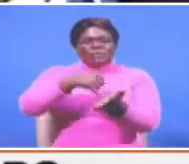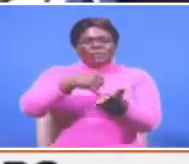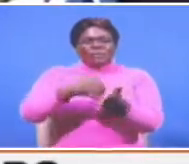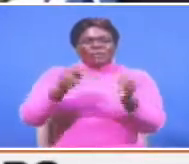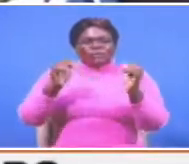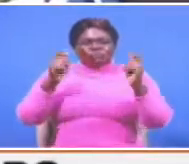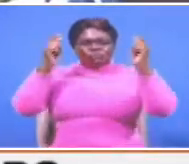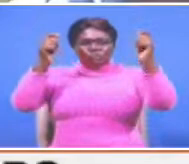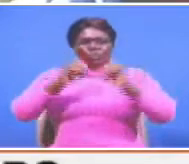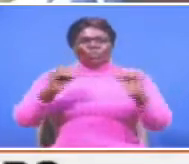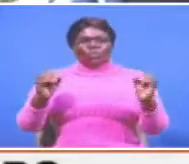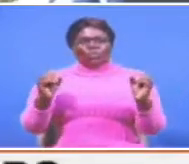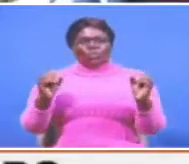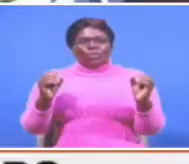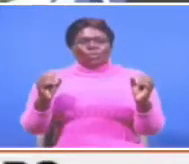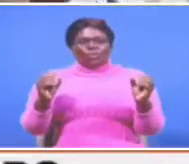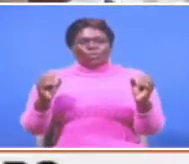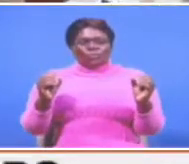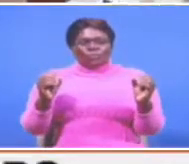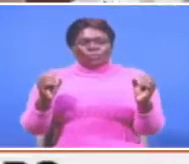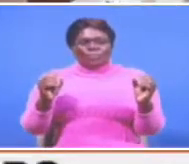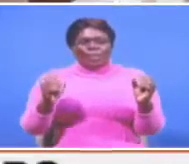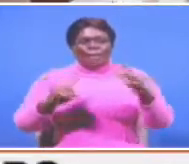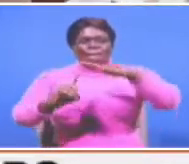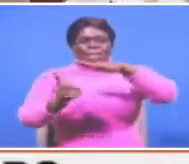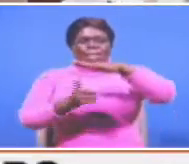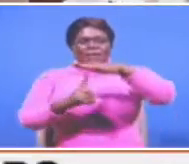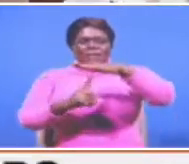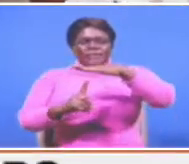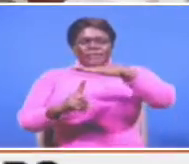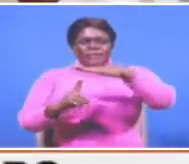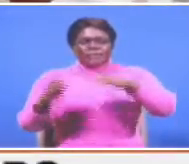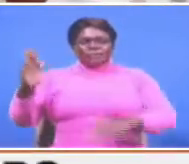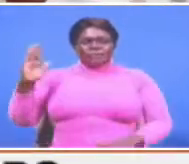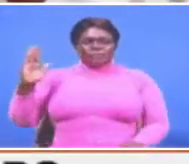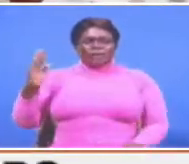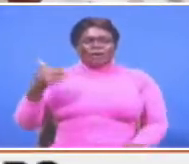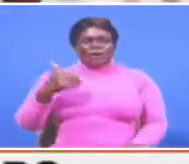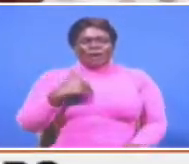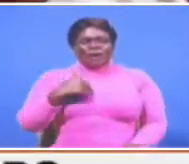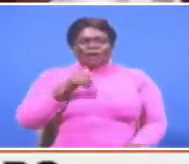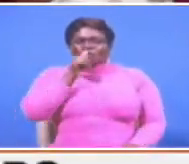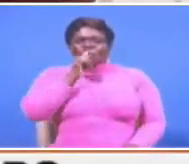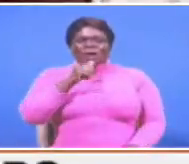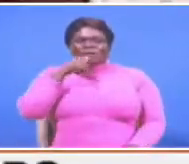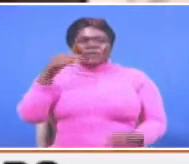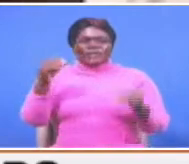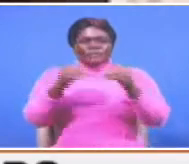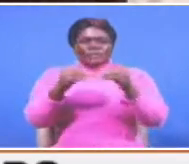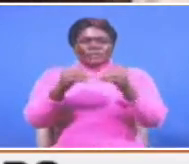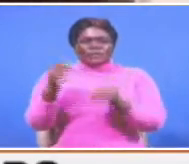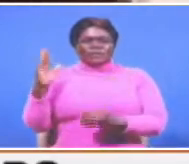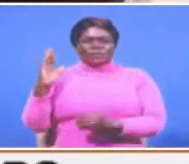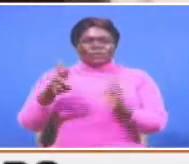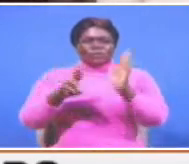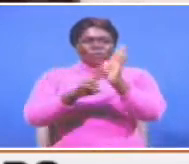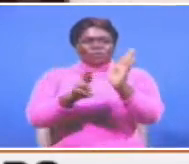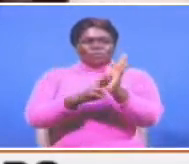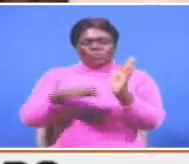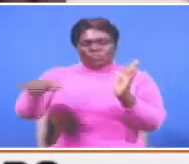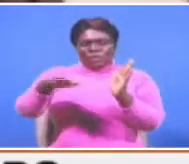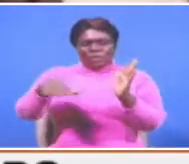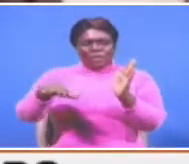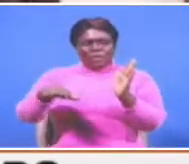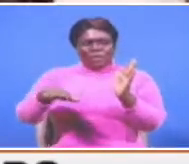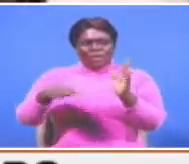demonstrations to go on about their lives. The Ministry of Interior officials also held a closed-door meeting with security representatives in the area